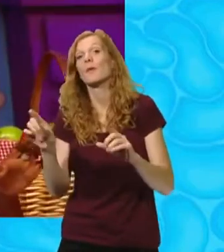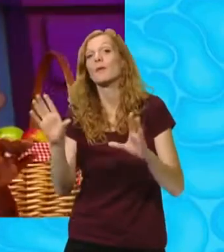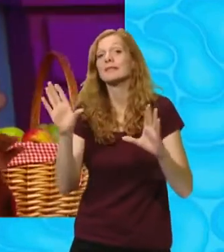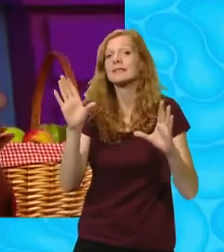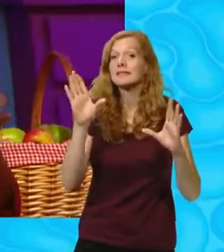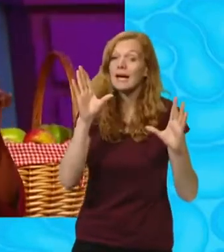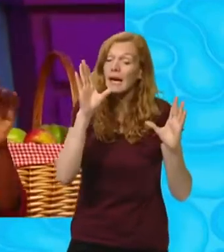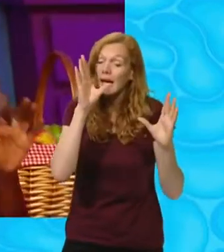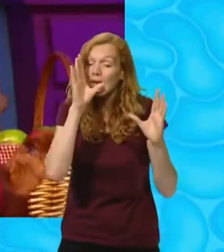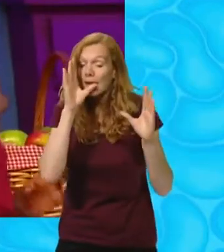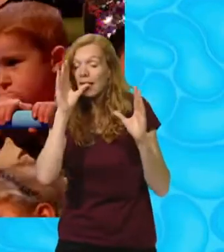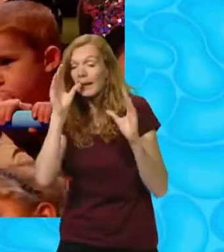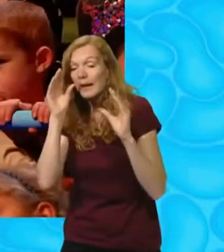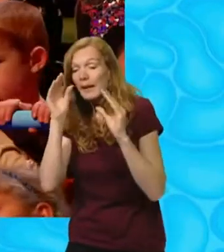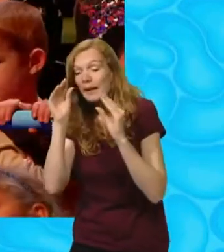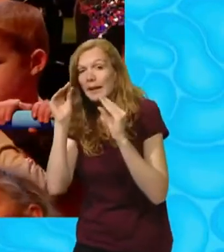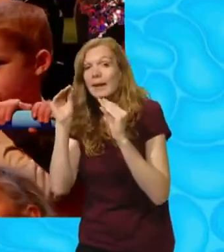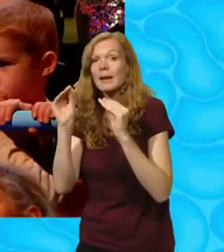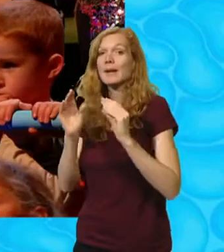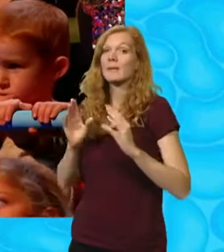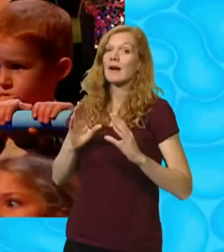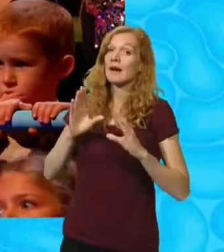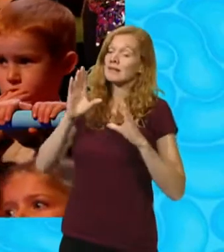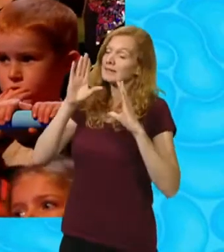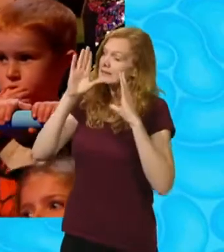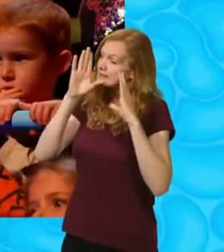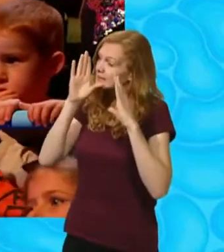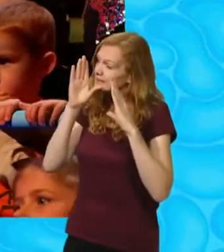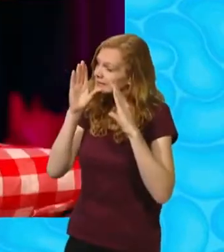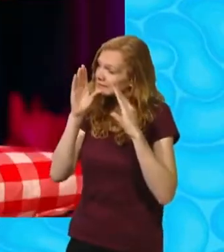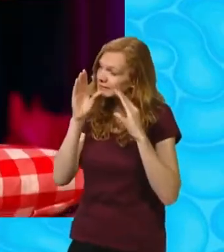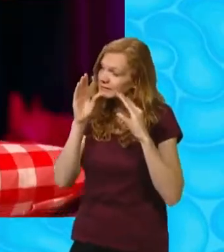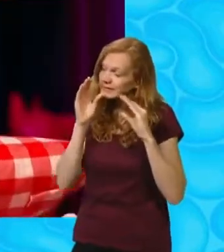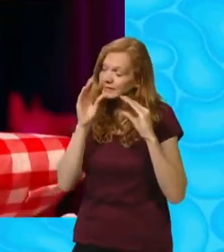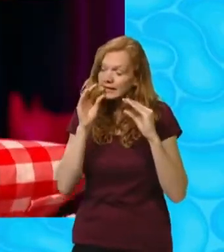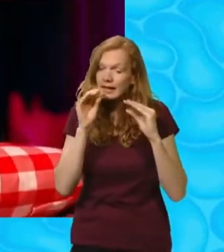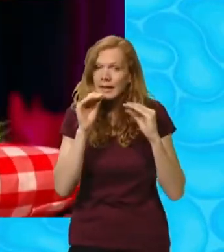Dakota sleep says go to sleep.